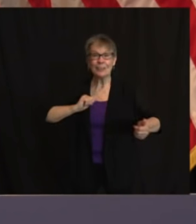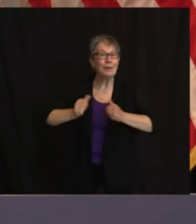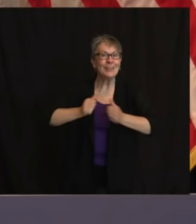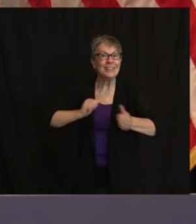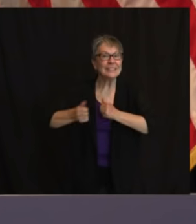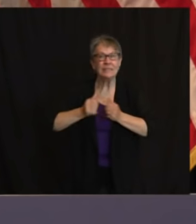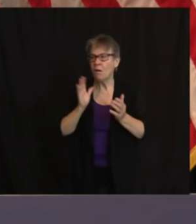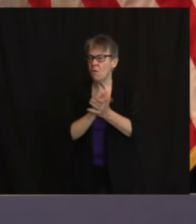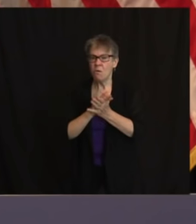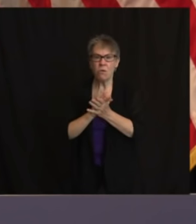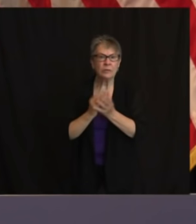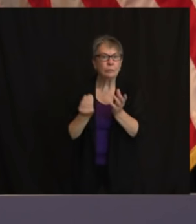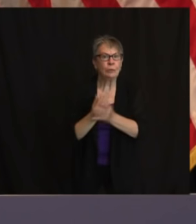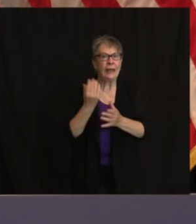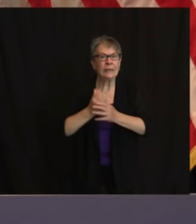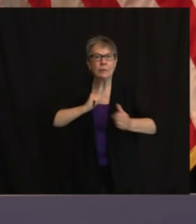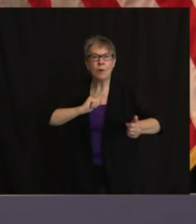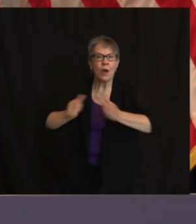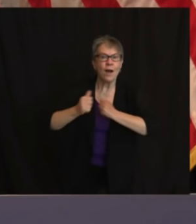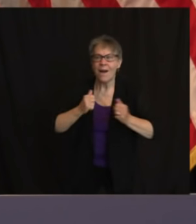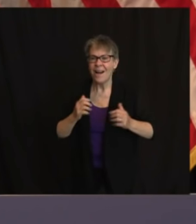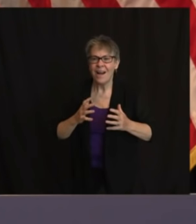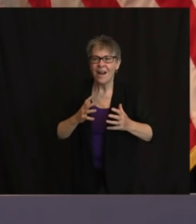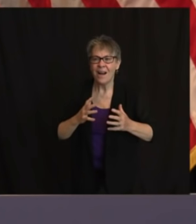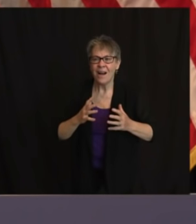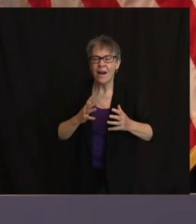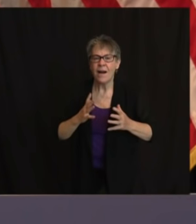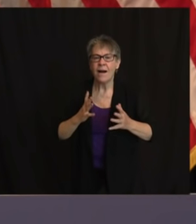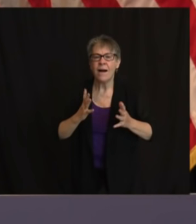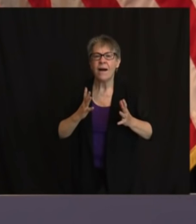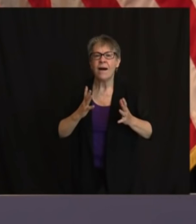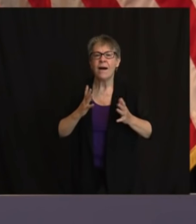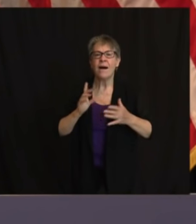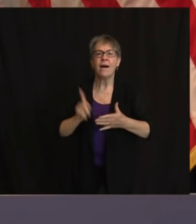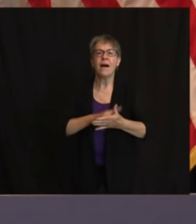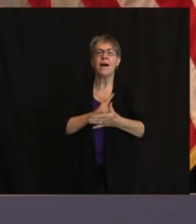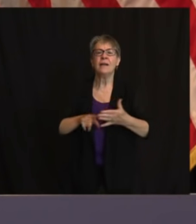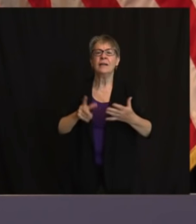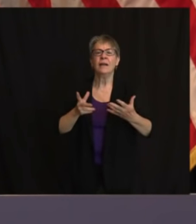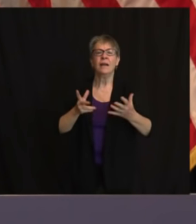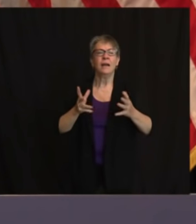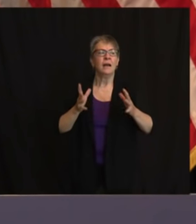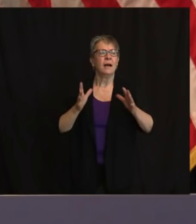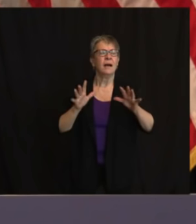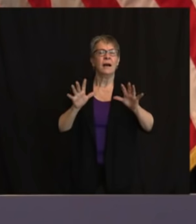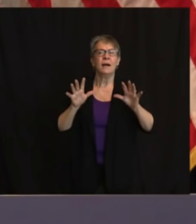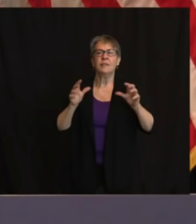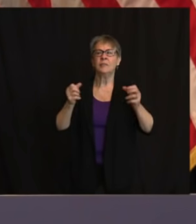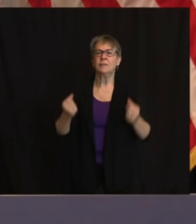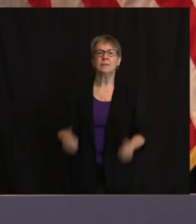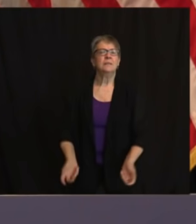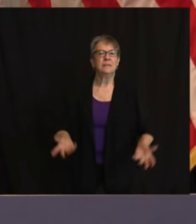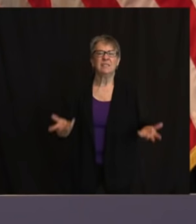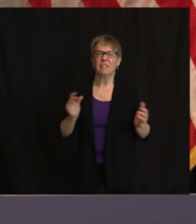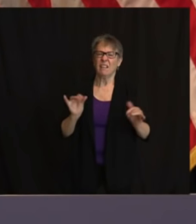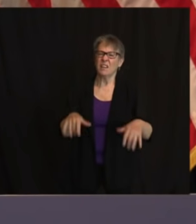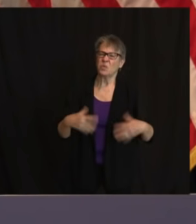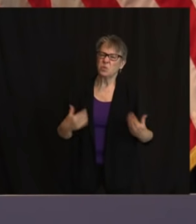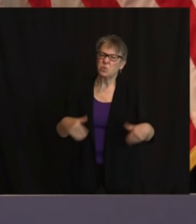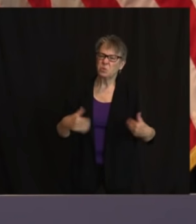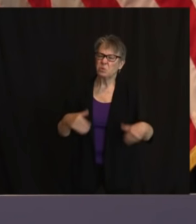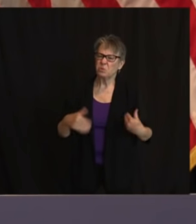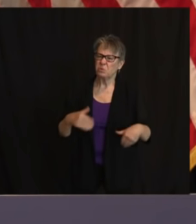with in some respects, a heavy heart, but we have no choice in this. This is not a decision that's been made based on emotions. This